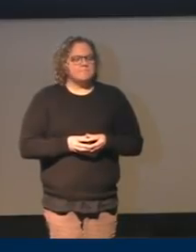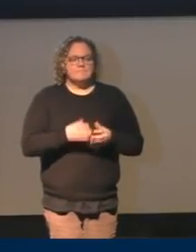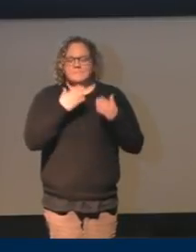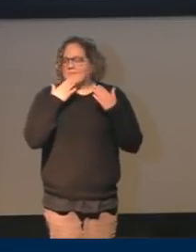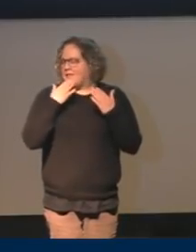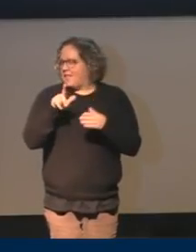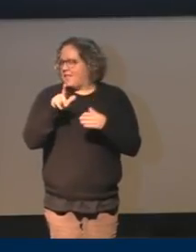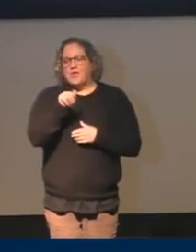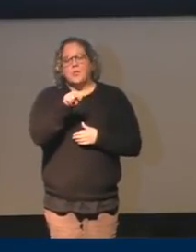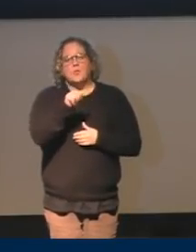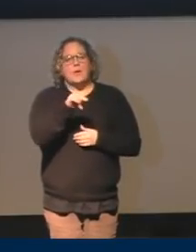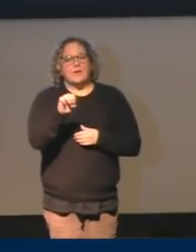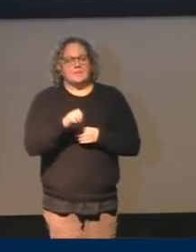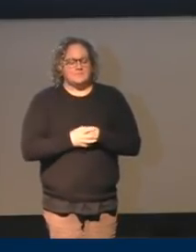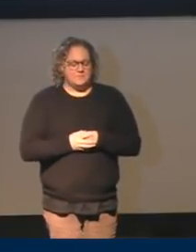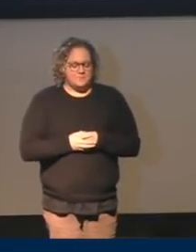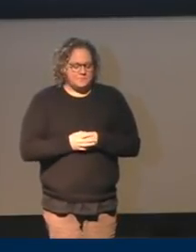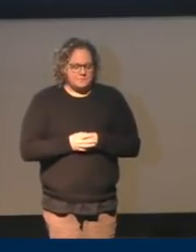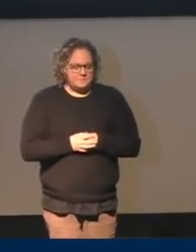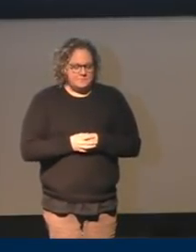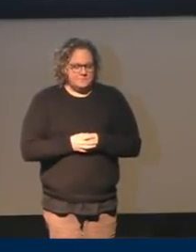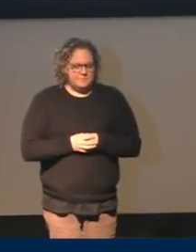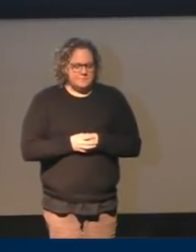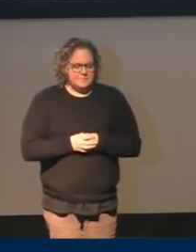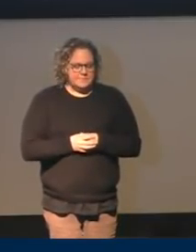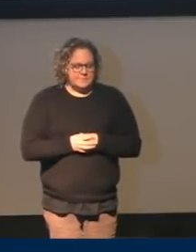Thank you, Lorraine.